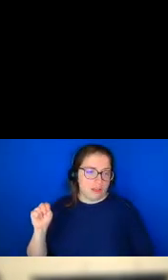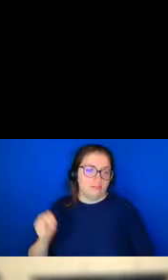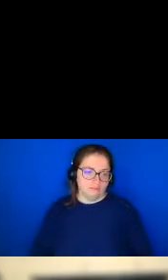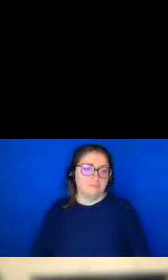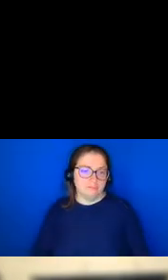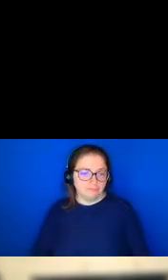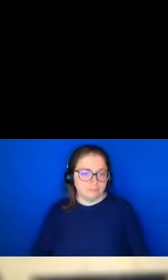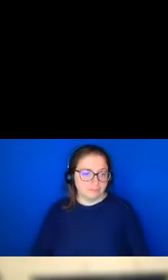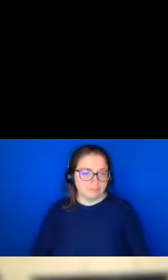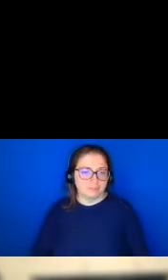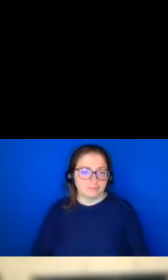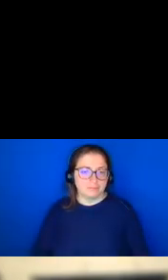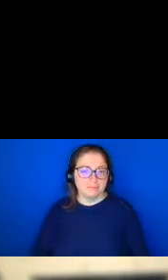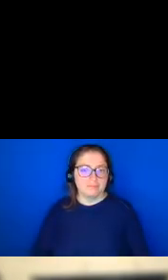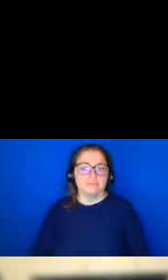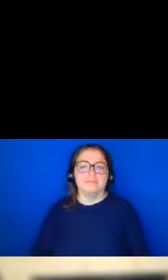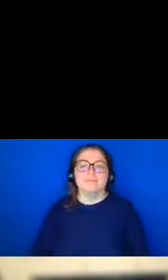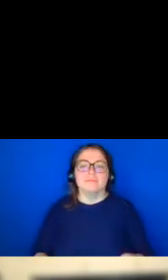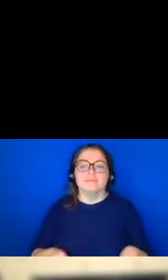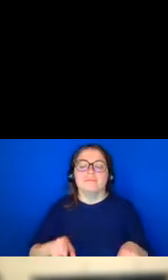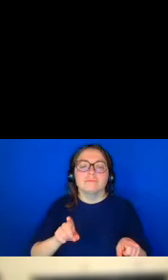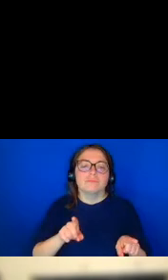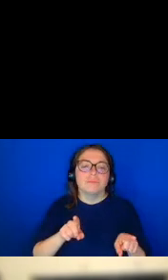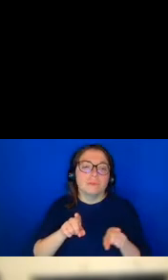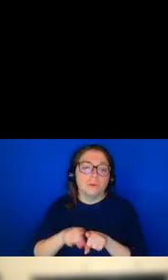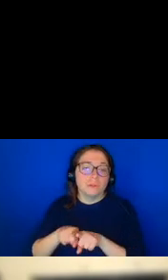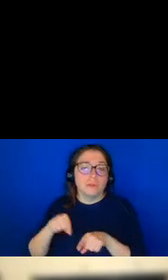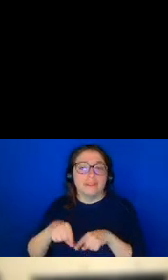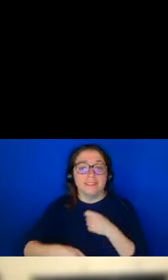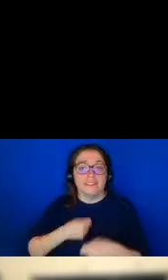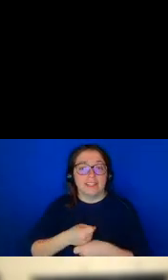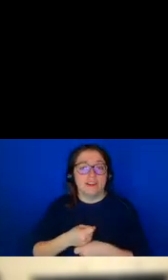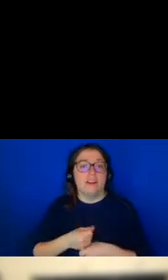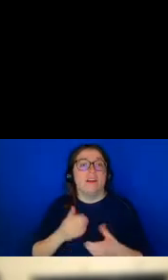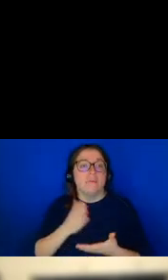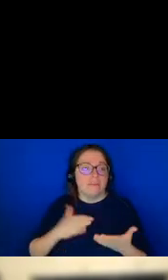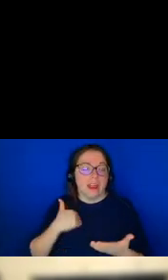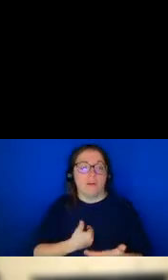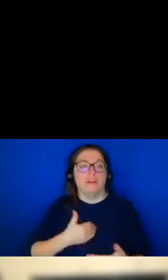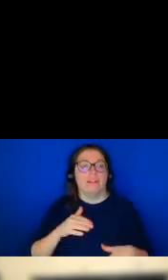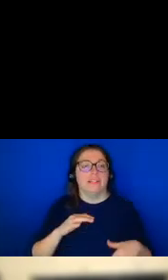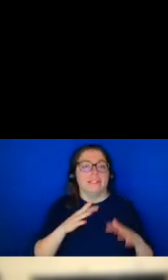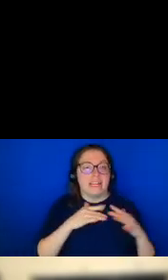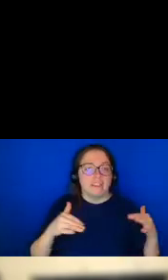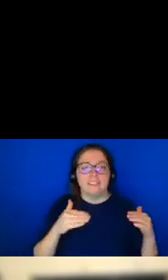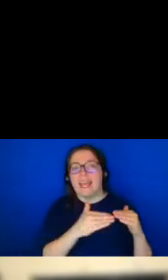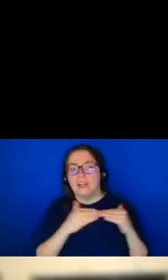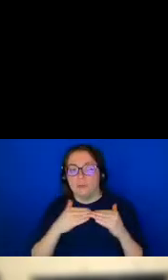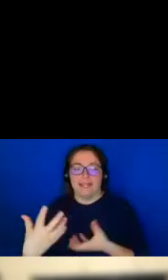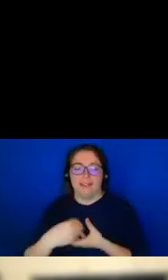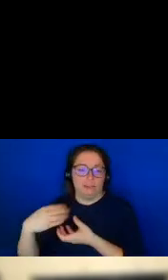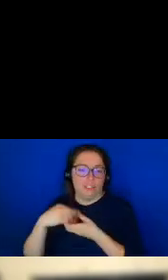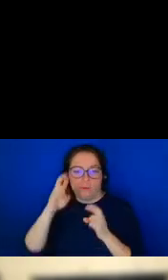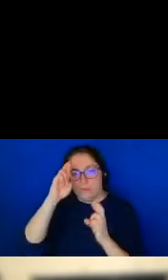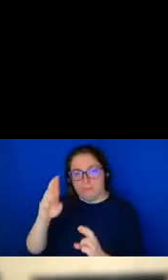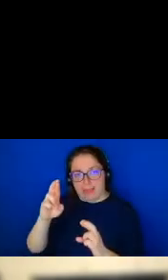This past year, we also put together part of our Diversity, Equity, Inclusion, and Respect statement, which is we welcome